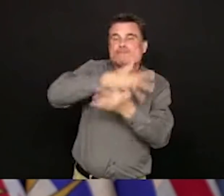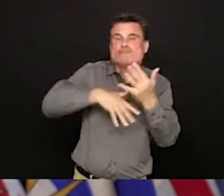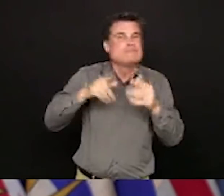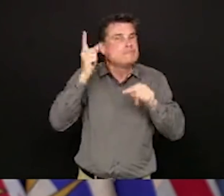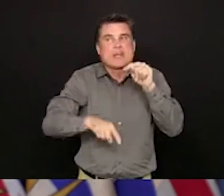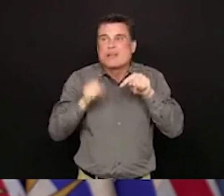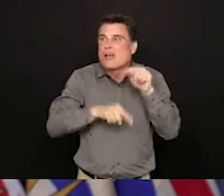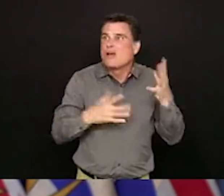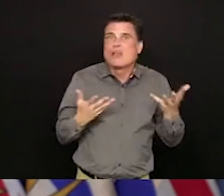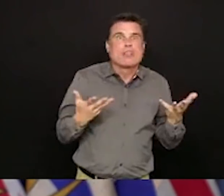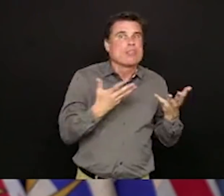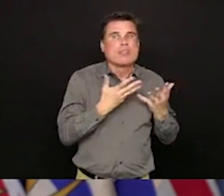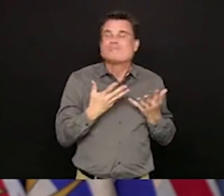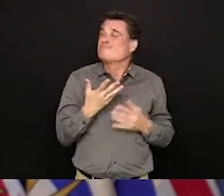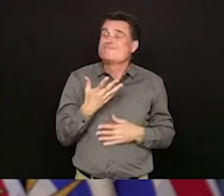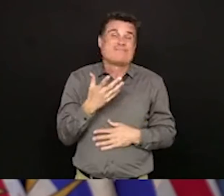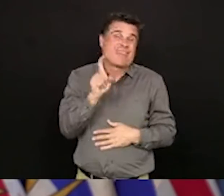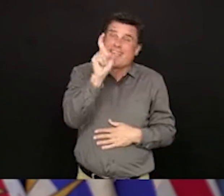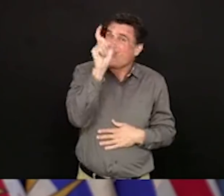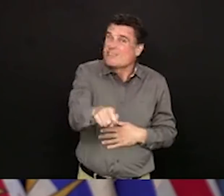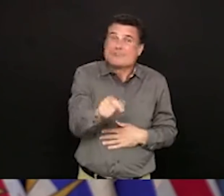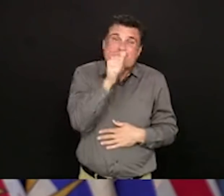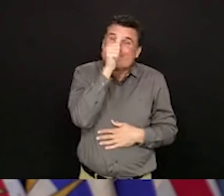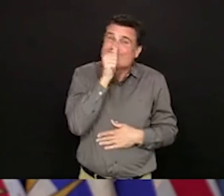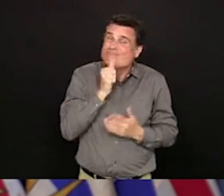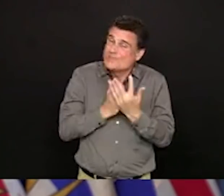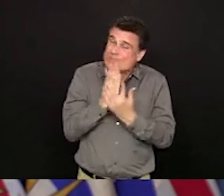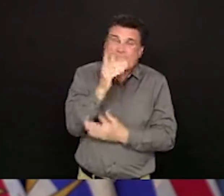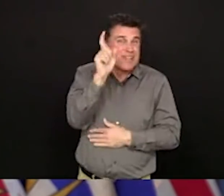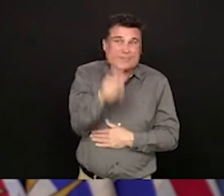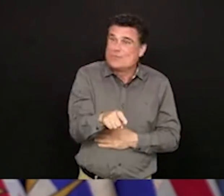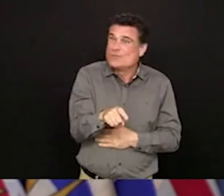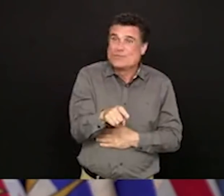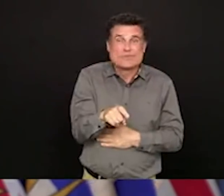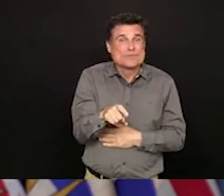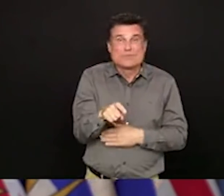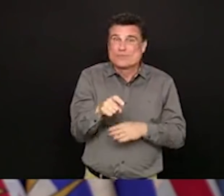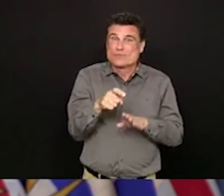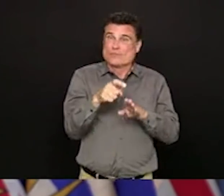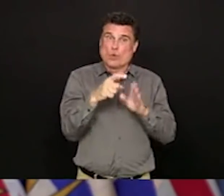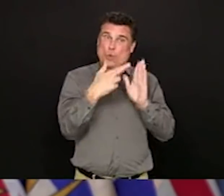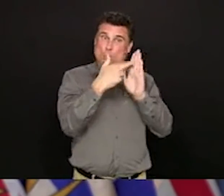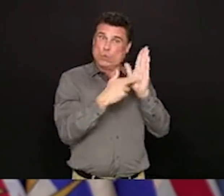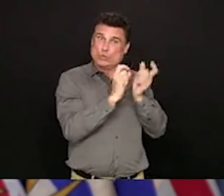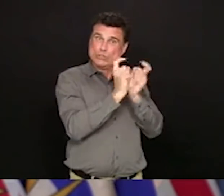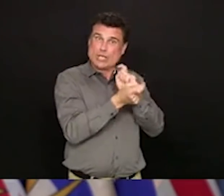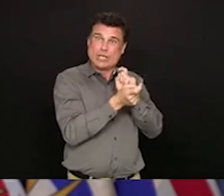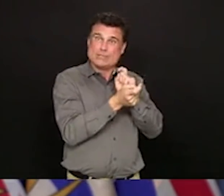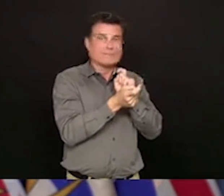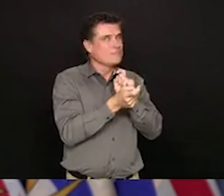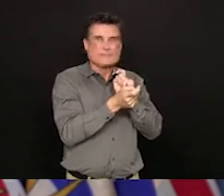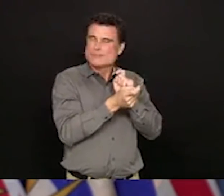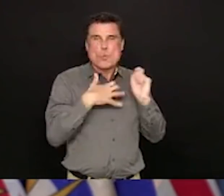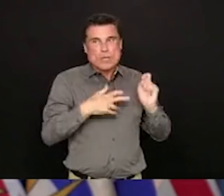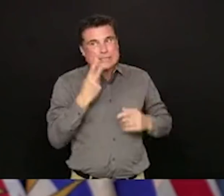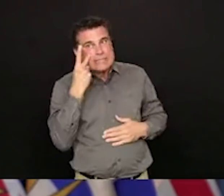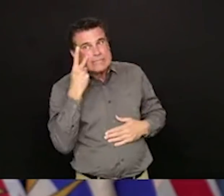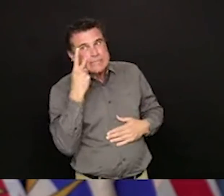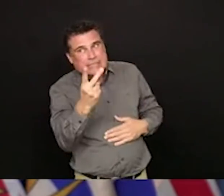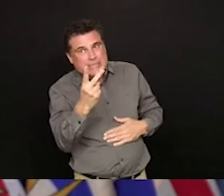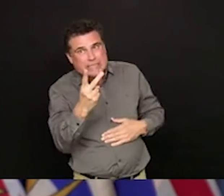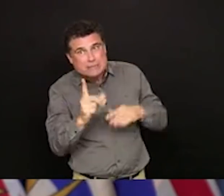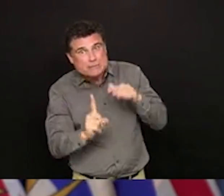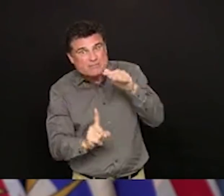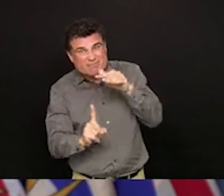cases and the numbers of outbreaks. And as I've said many times, there are things that we can control and there's things that we don't have control